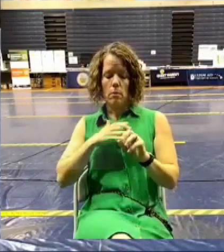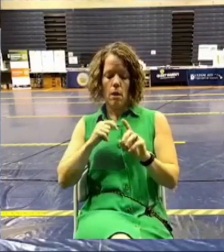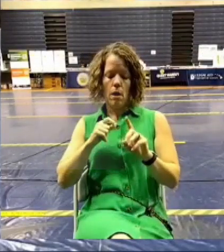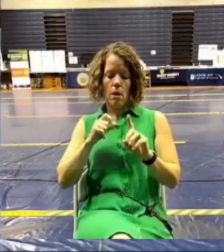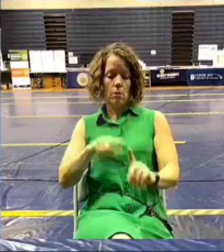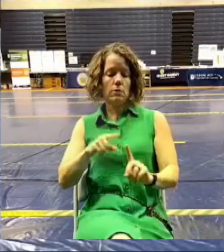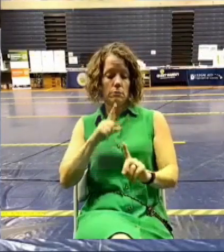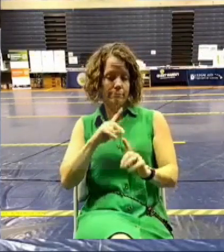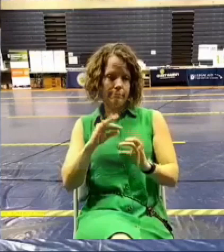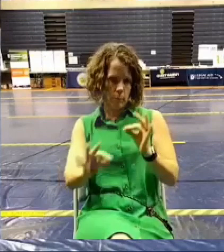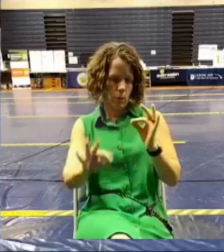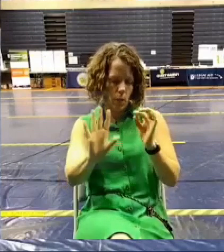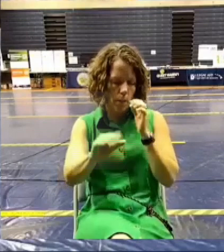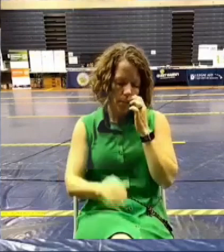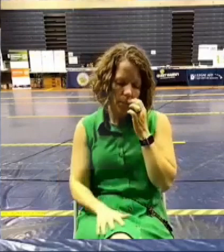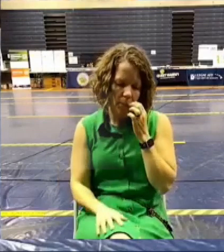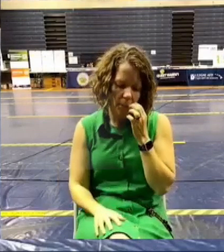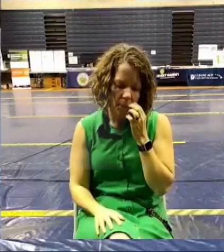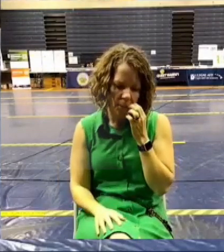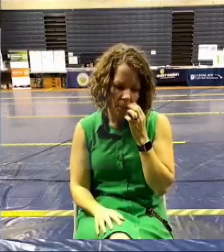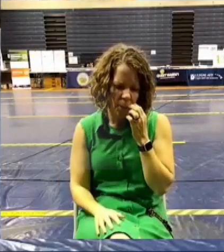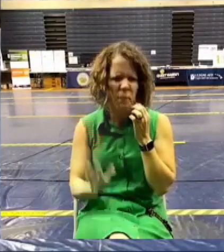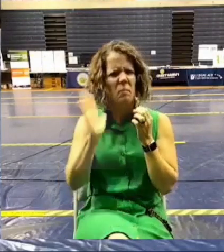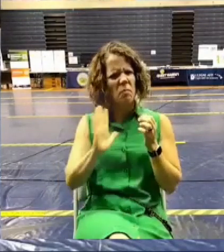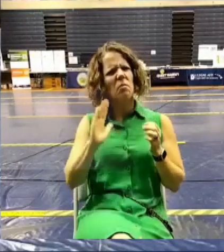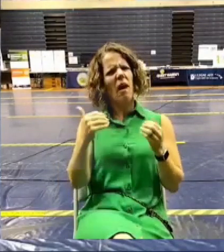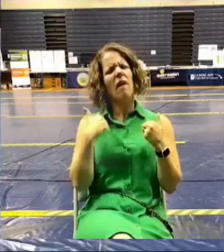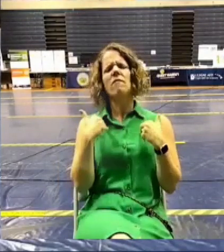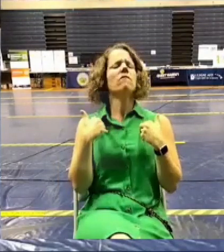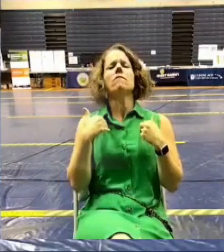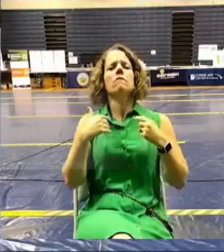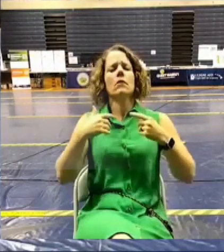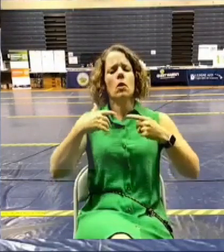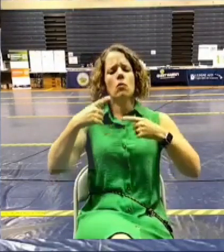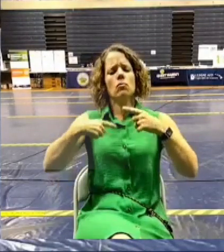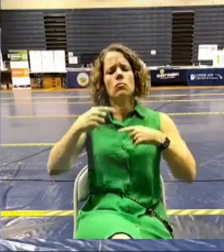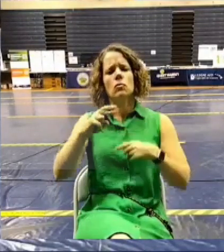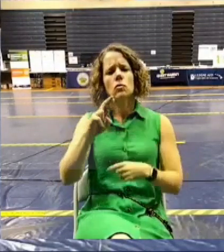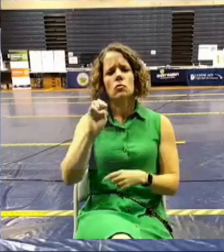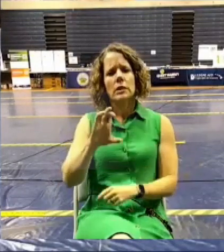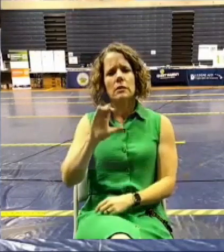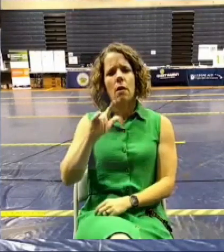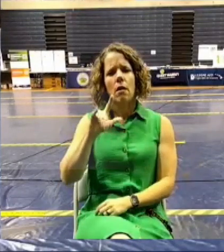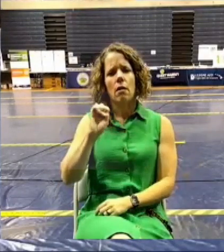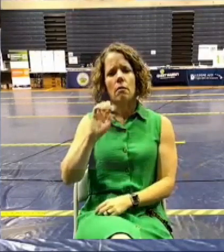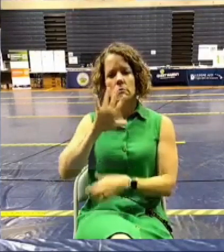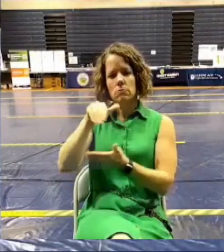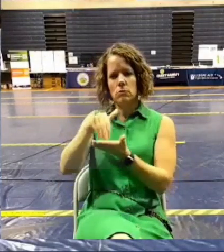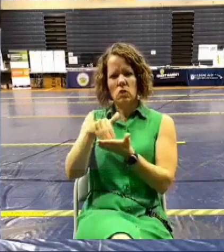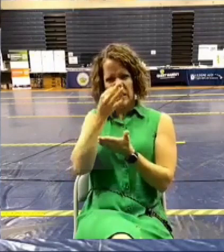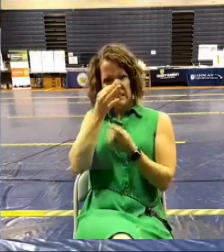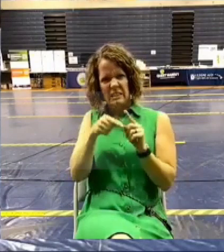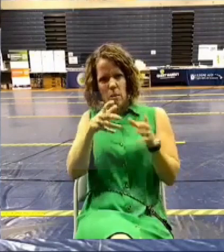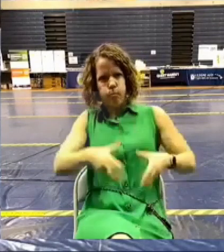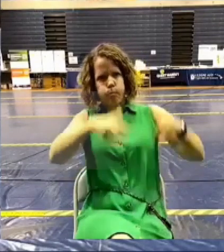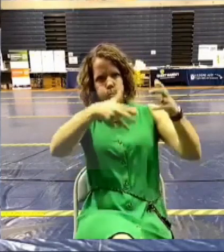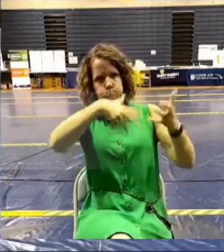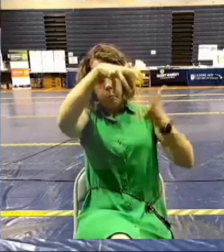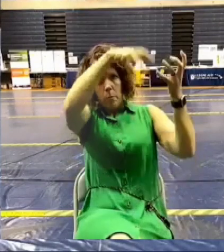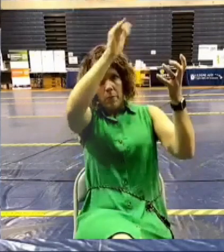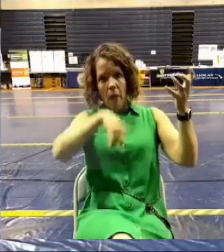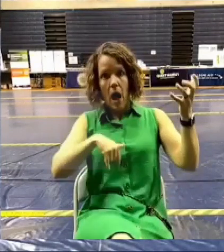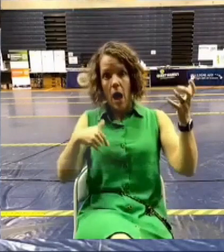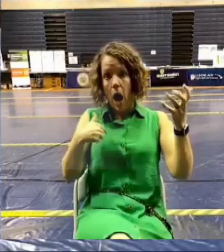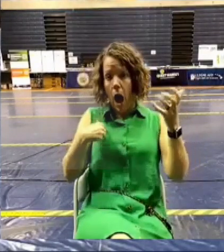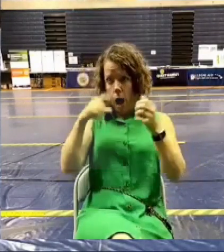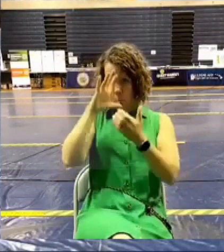my question is so simple. We did have a recycling center here next to the smokestack. As far as I know,